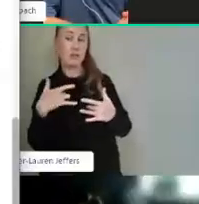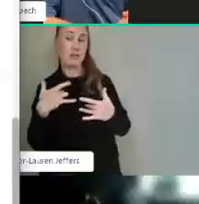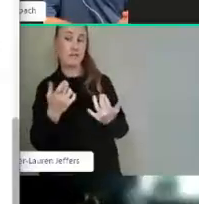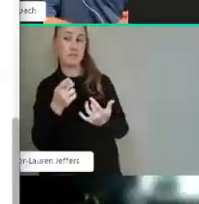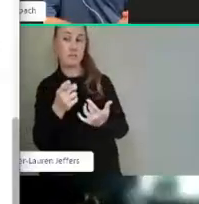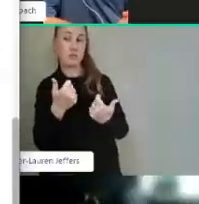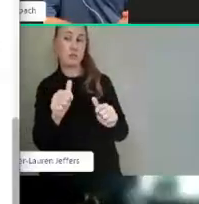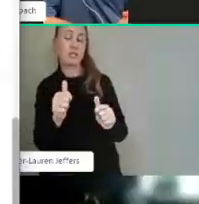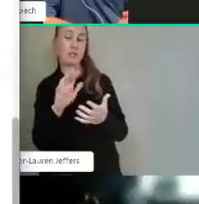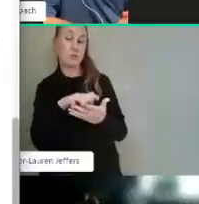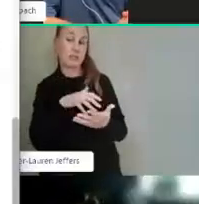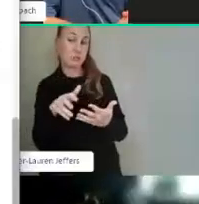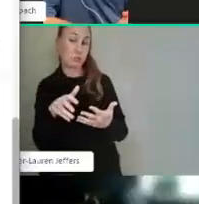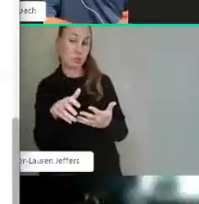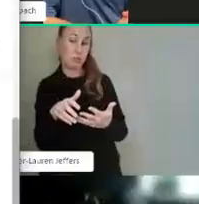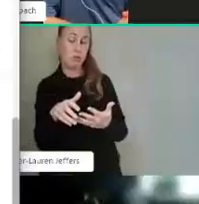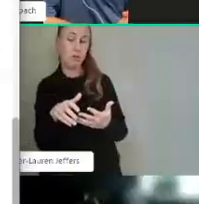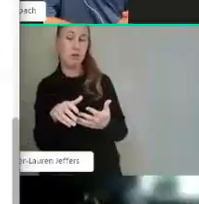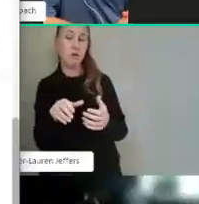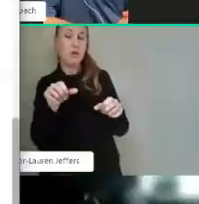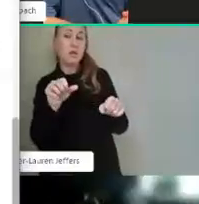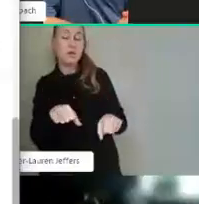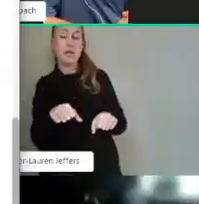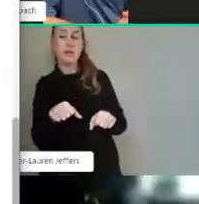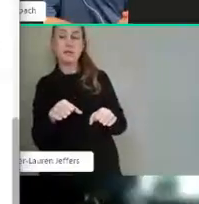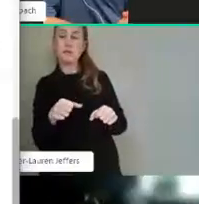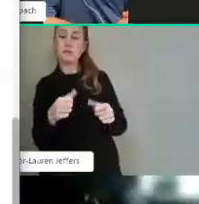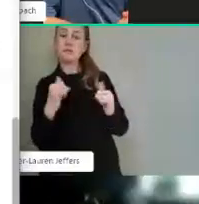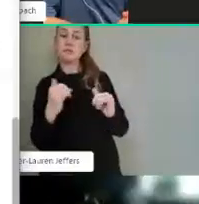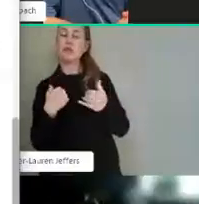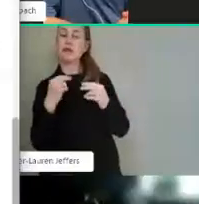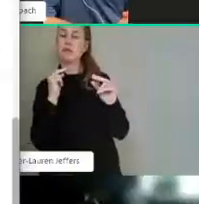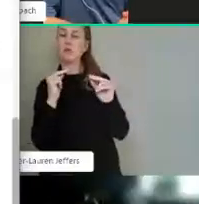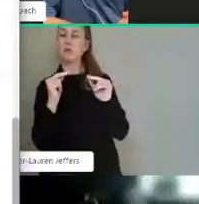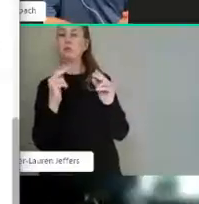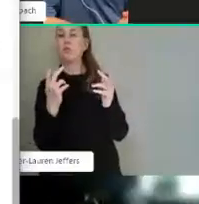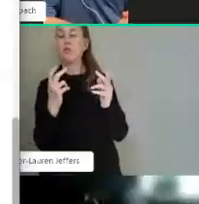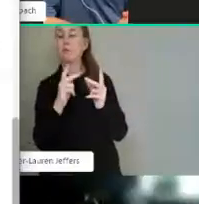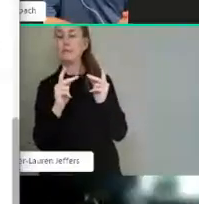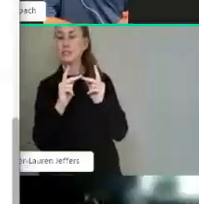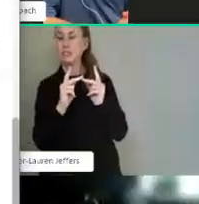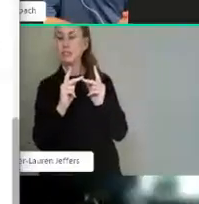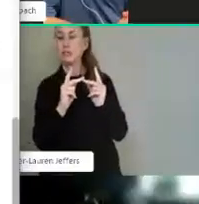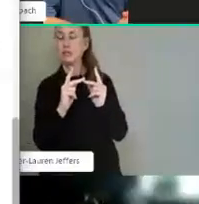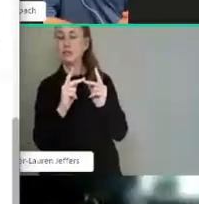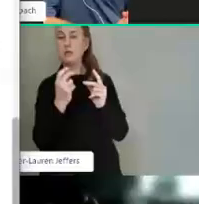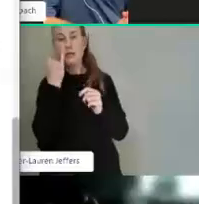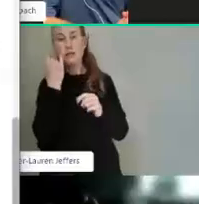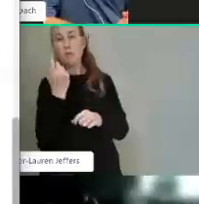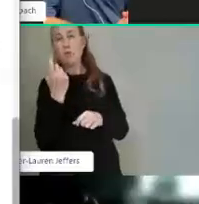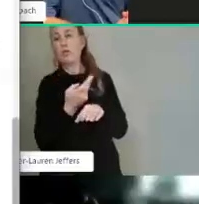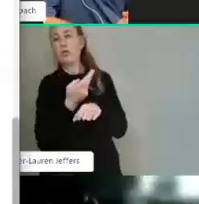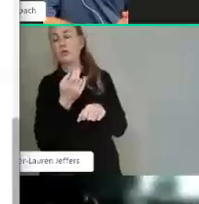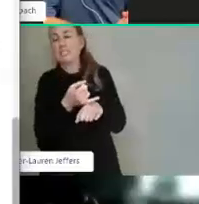schedule. You would be able to still retain a neutral position in your reserve if you were only using the interest for